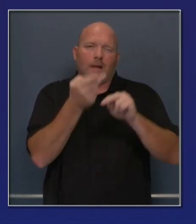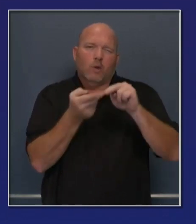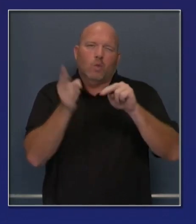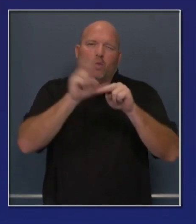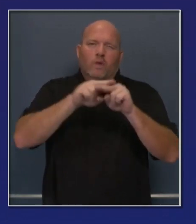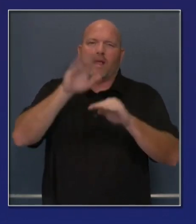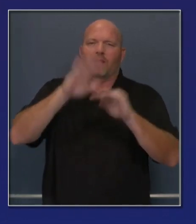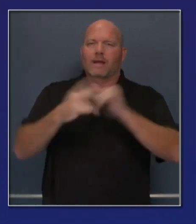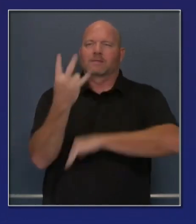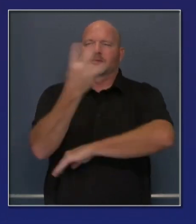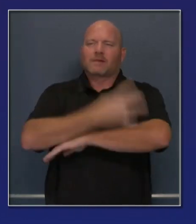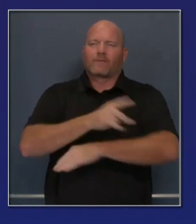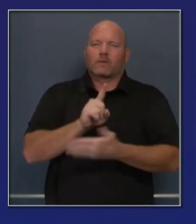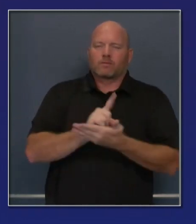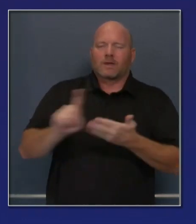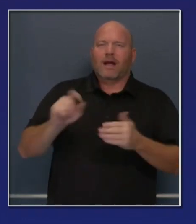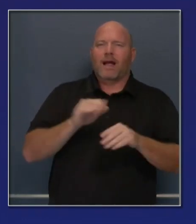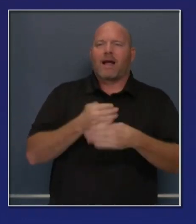of